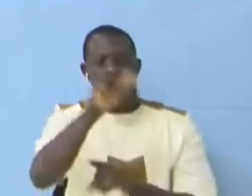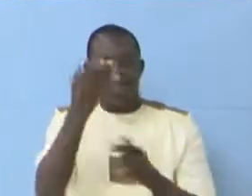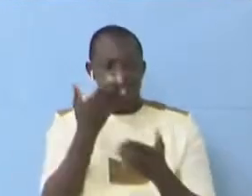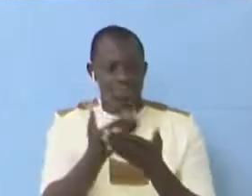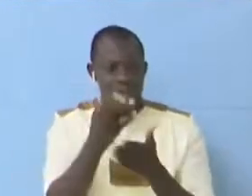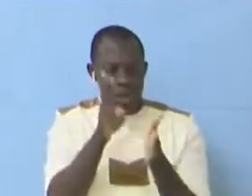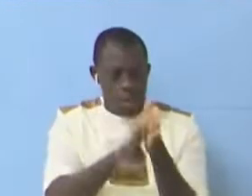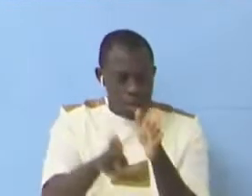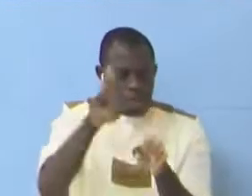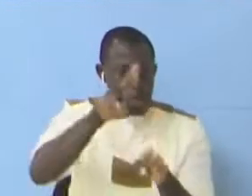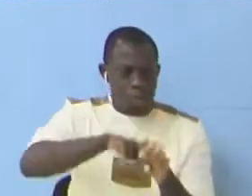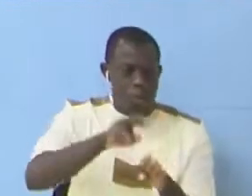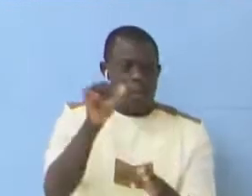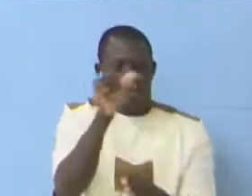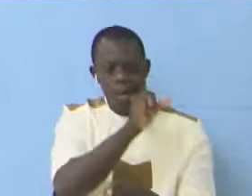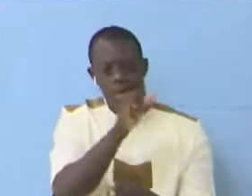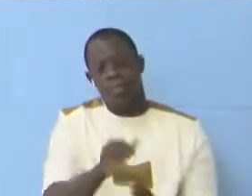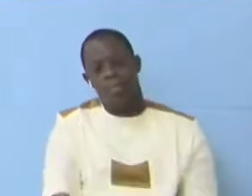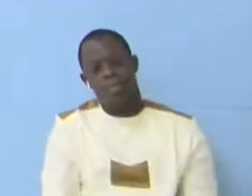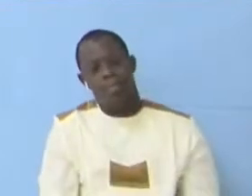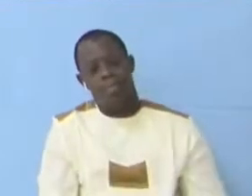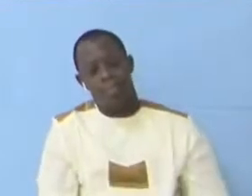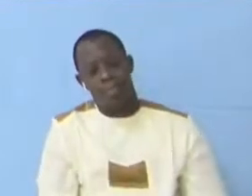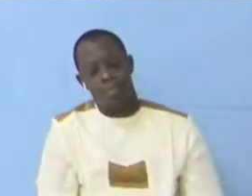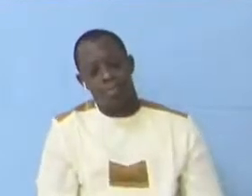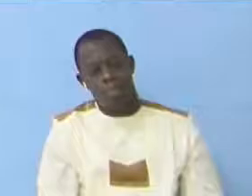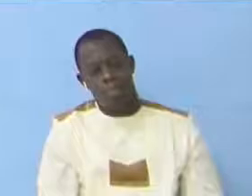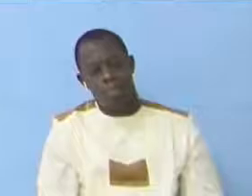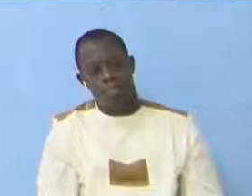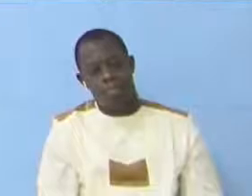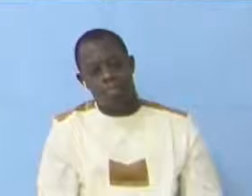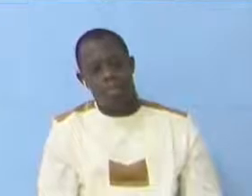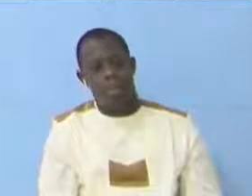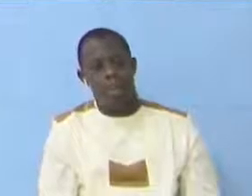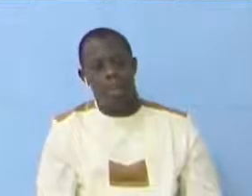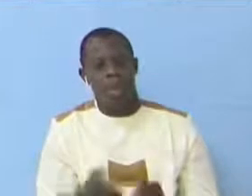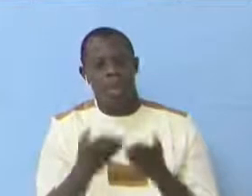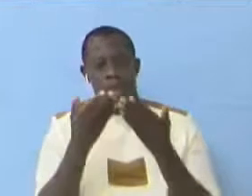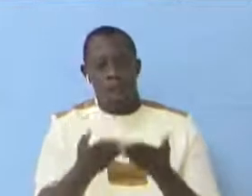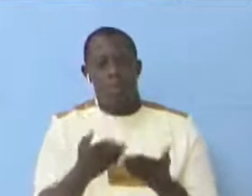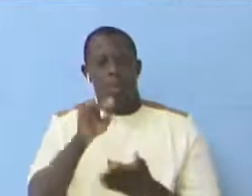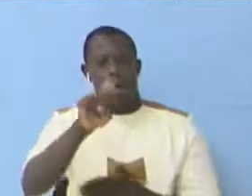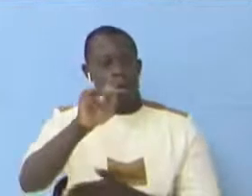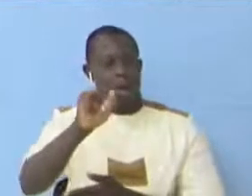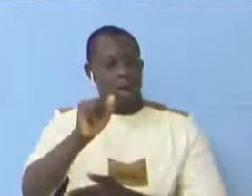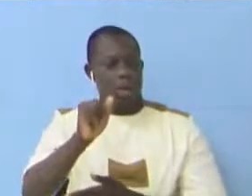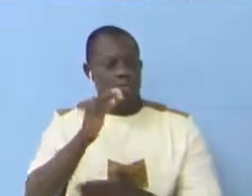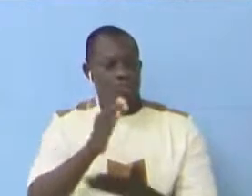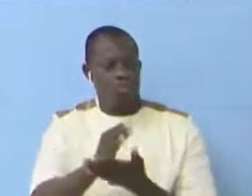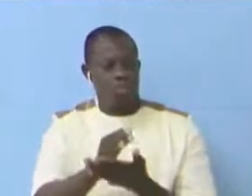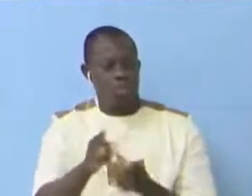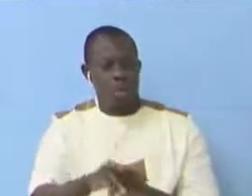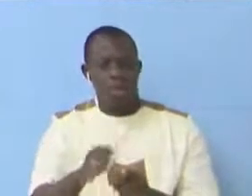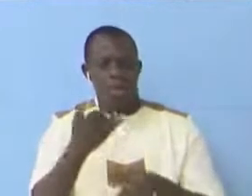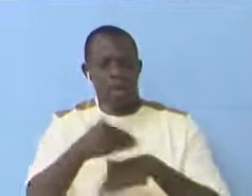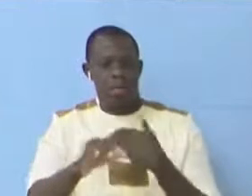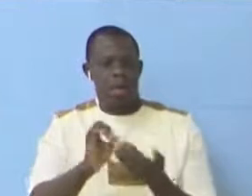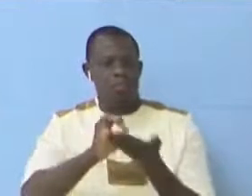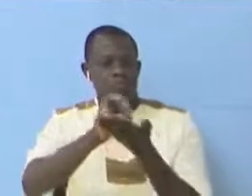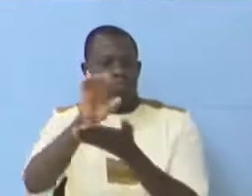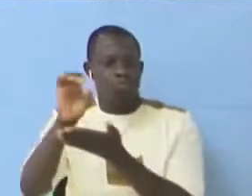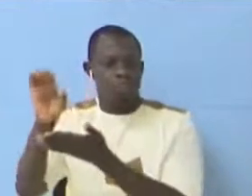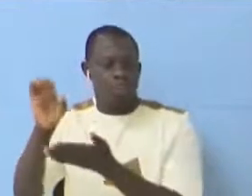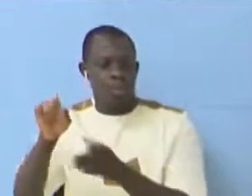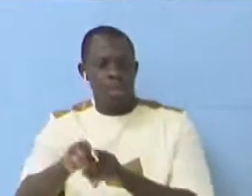back. ñu daldi leen wax nag li nga xam ne ni loolu lañ ci jote. Instead of the agency feeding the executive, it was the